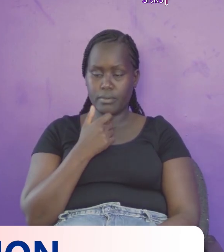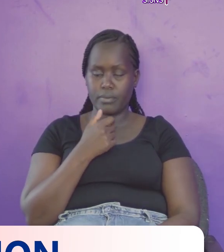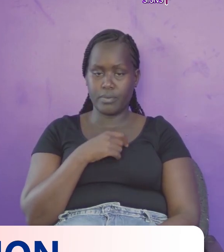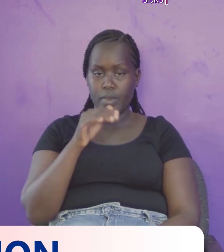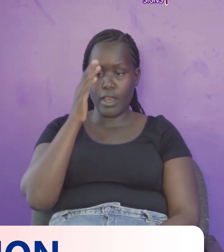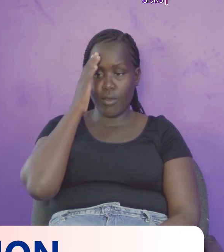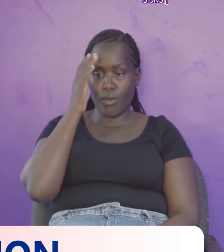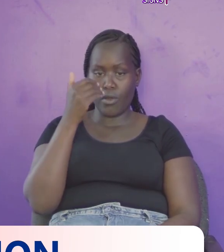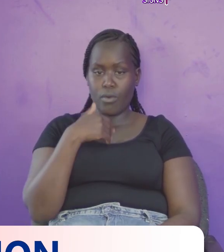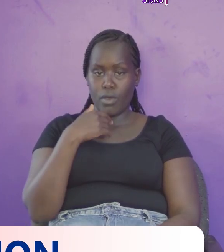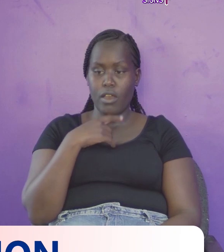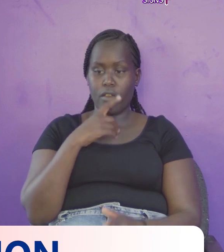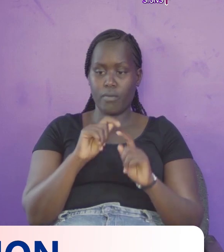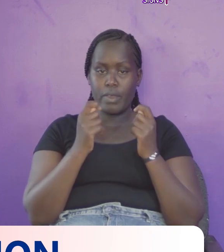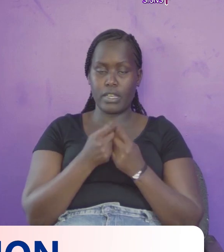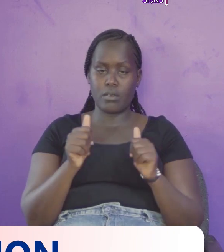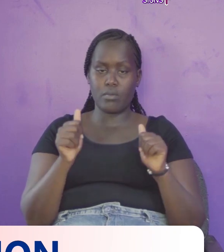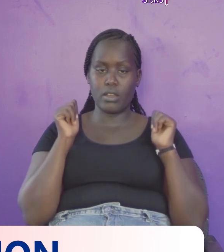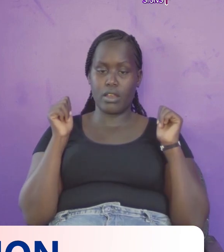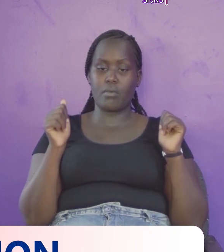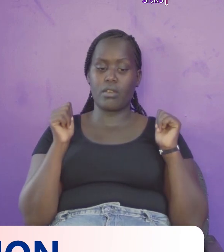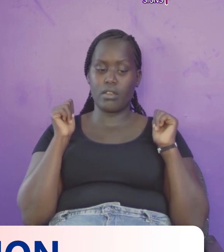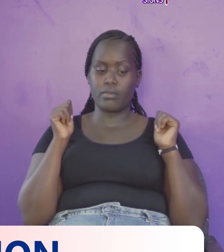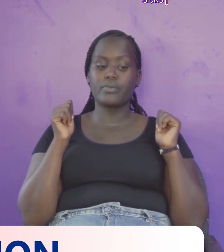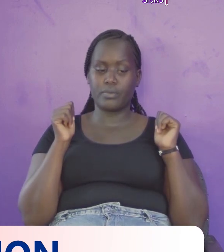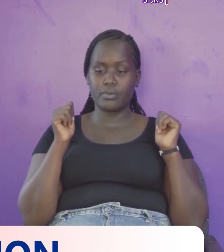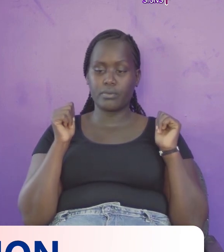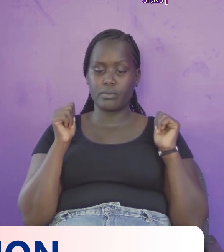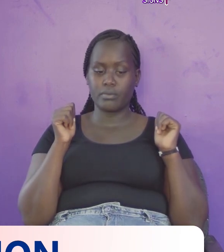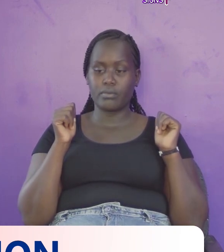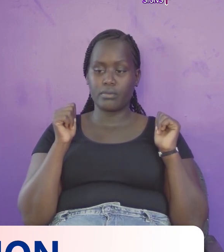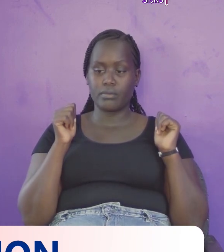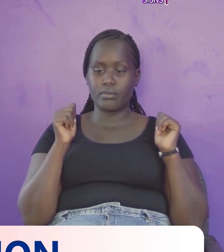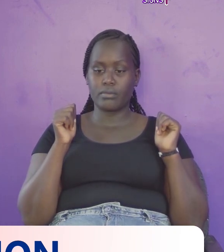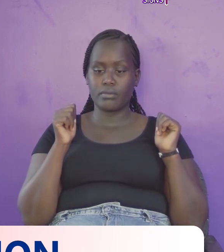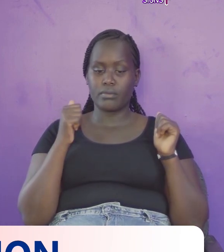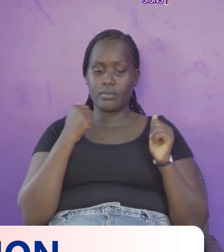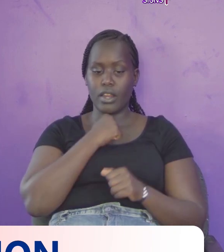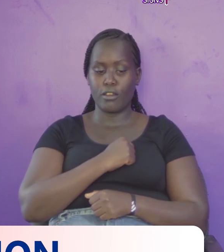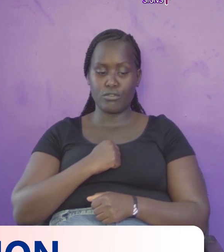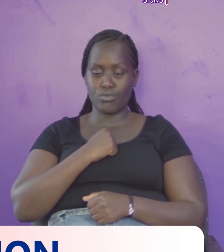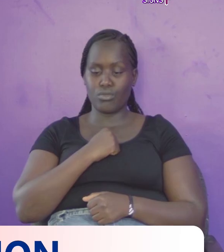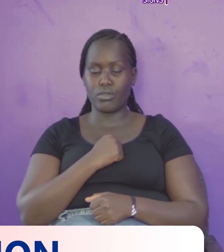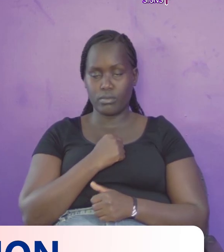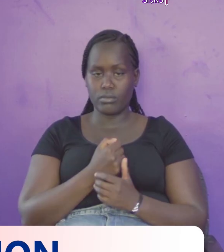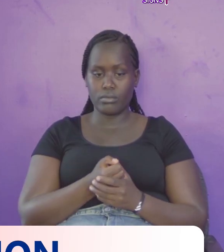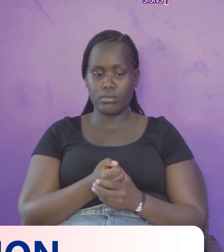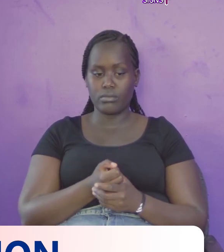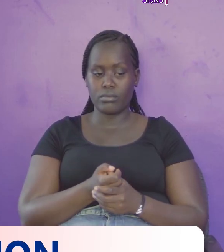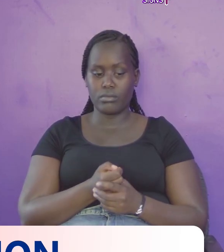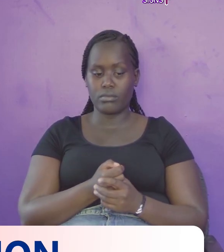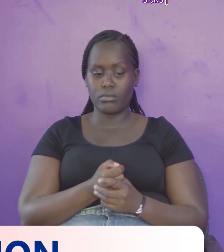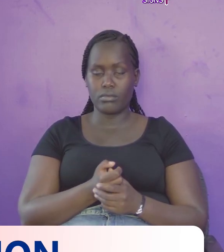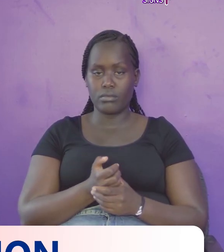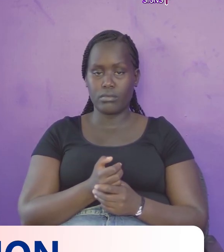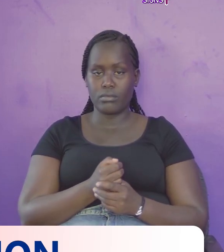There was a team in Nyamira. Sorry. Yes. I hope you are not catching emotions until now. You are starting to sneeze. I'm okay. I was just trying to